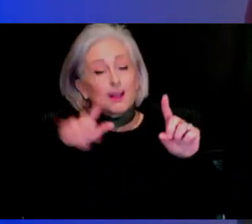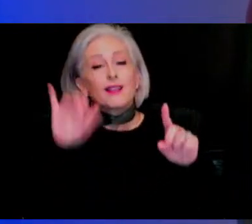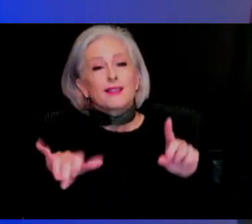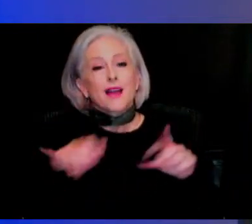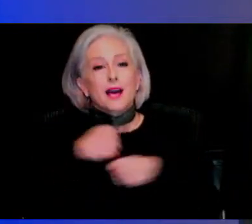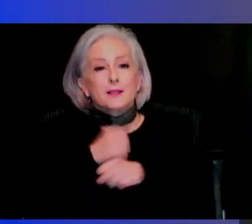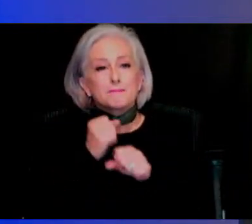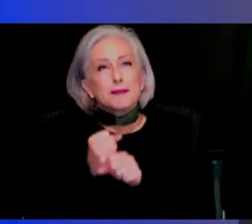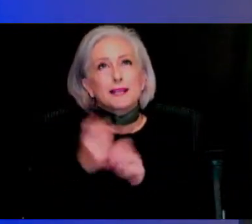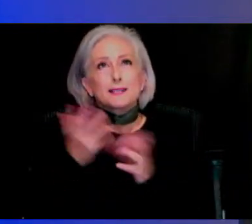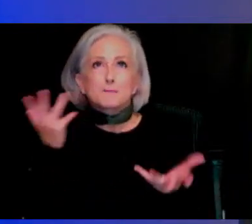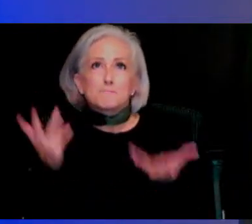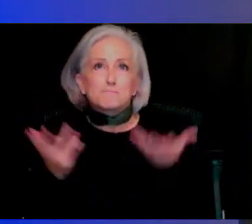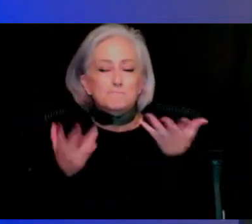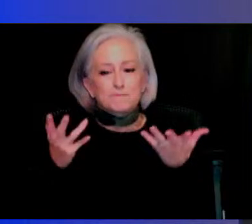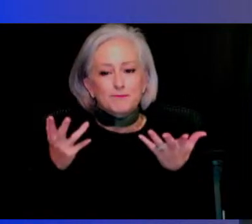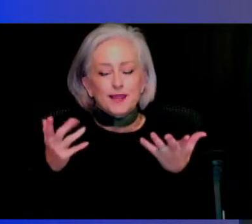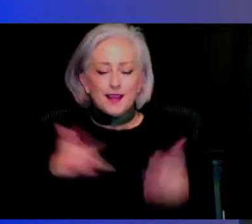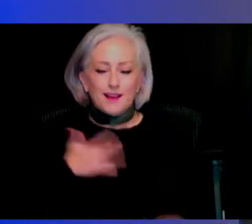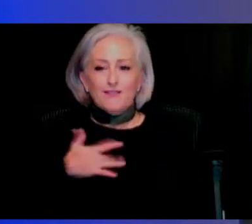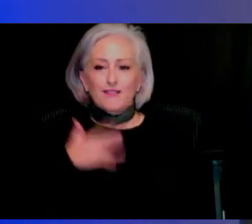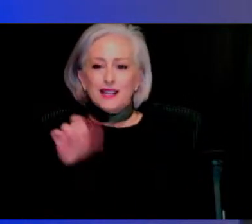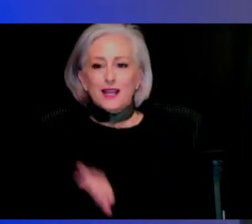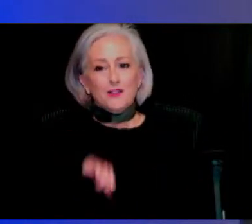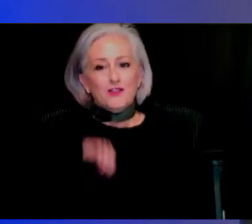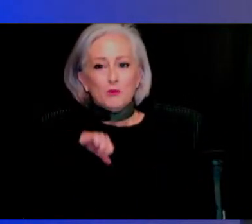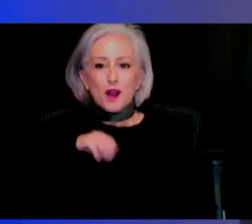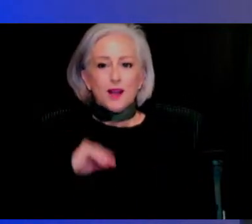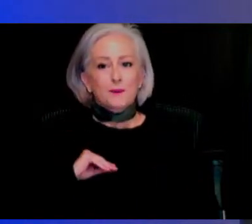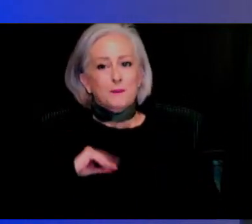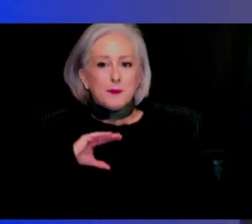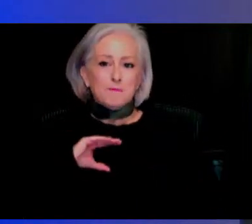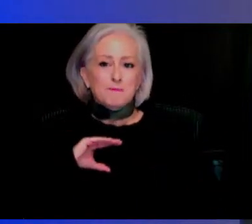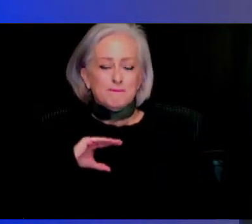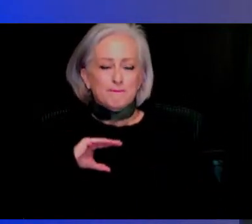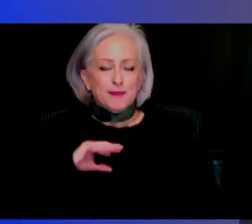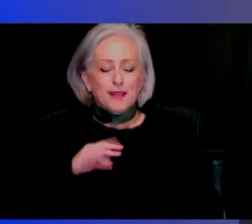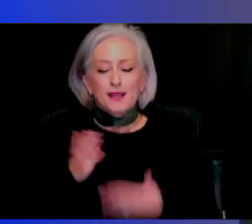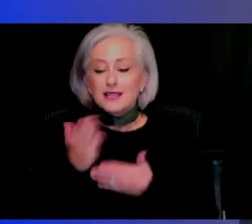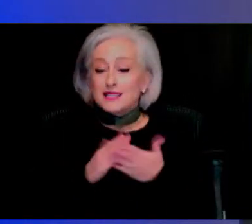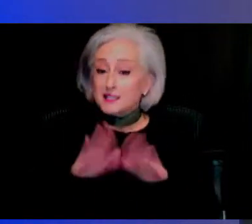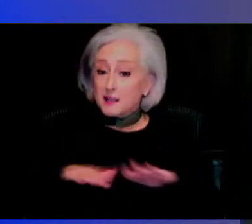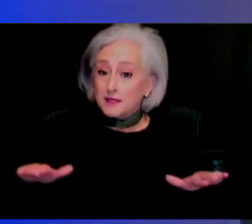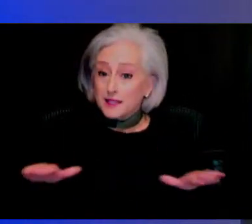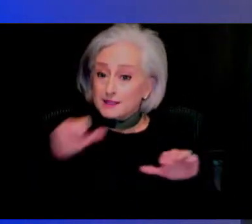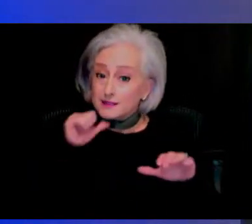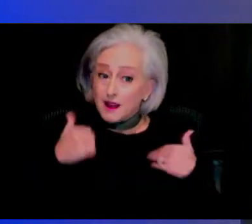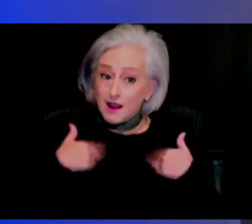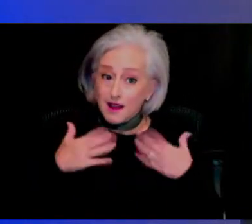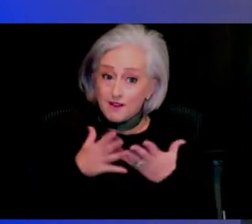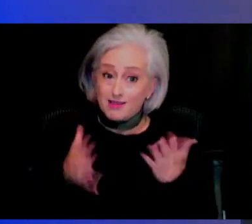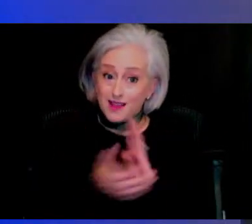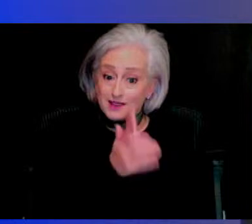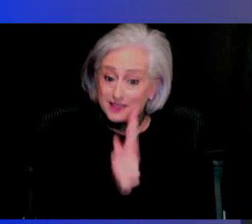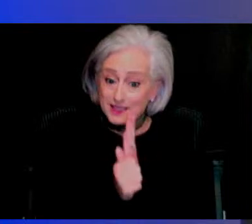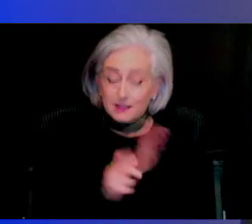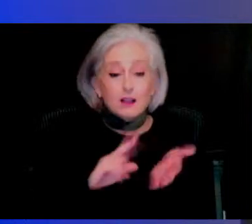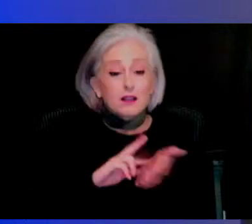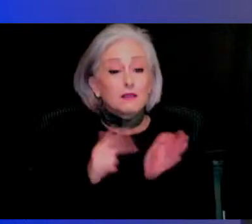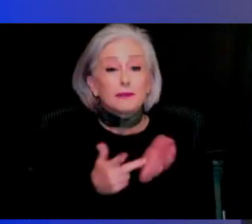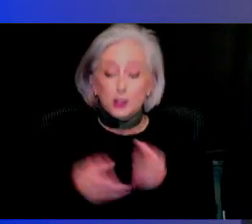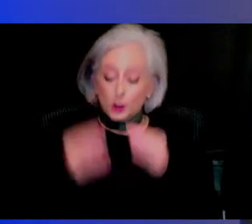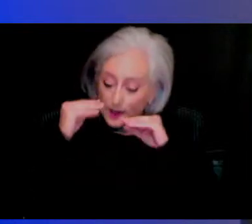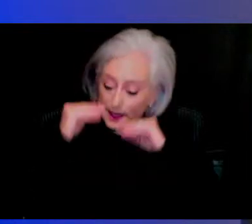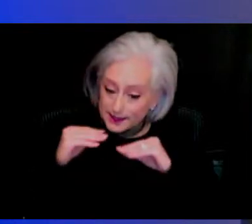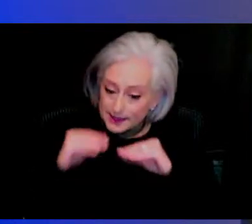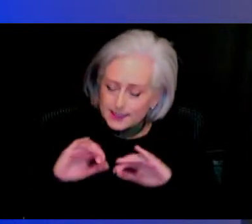use? A sense of pride, a sense of accomplishment that some children don't have a lot of skill set in just yet. So if we can teach our children how to be successful, if we